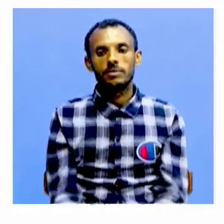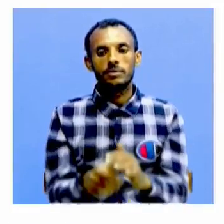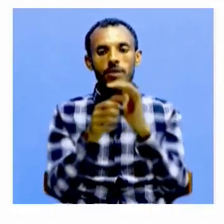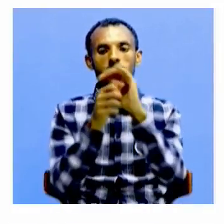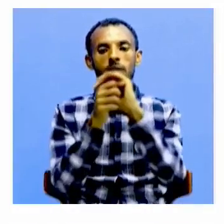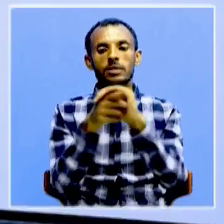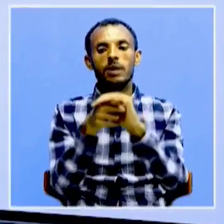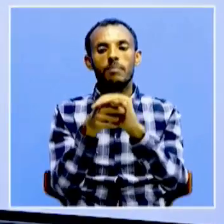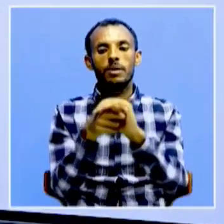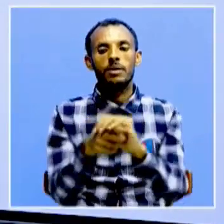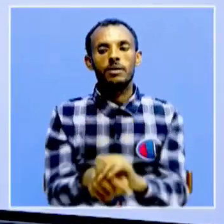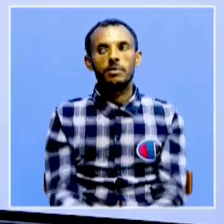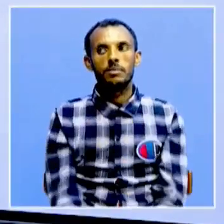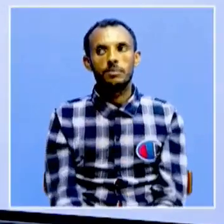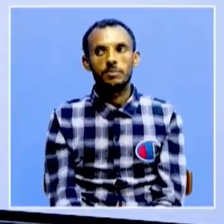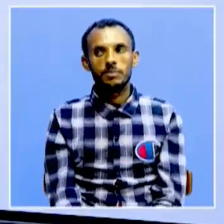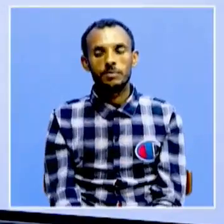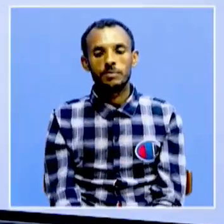Example.